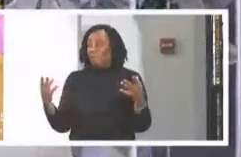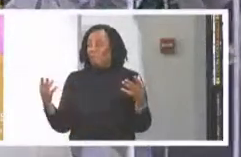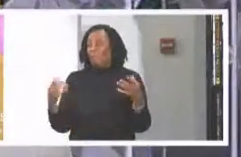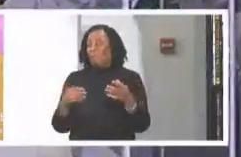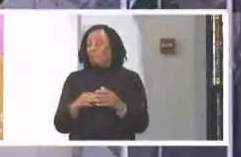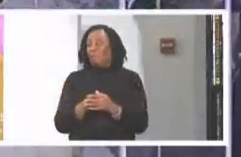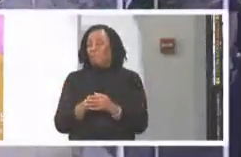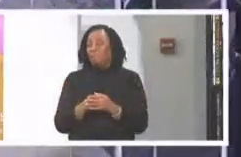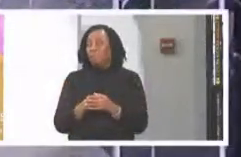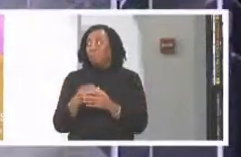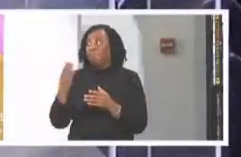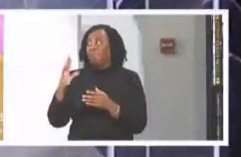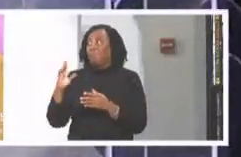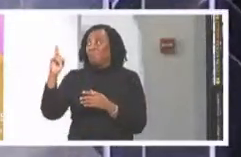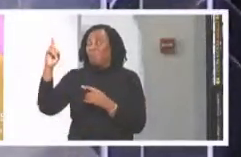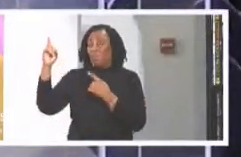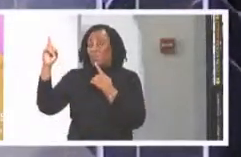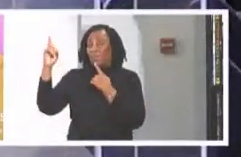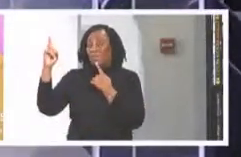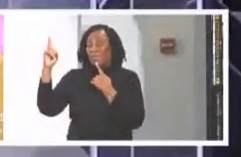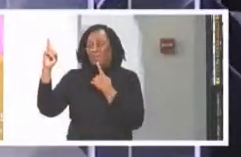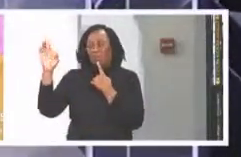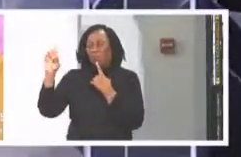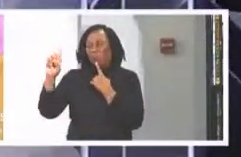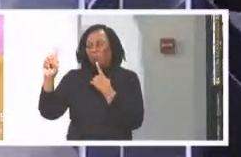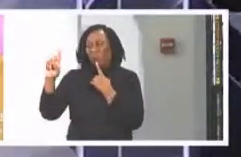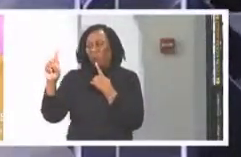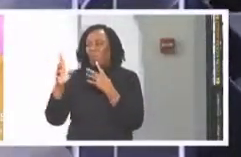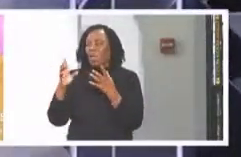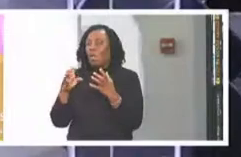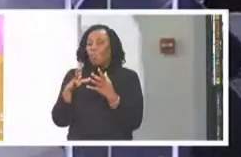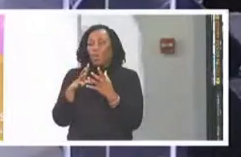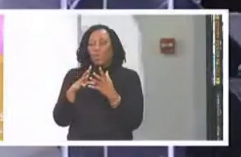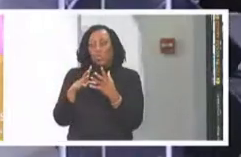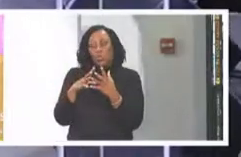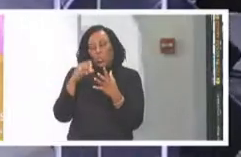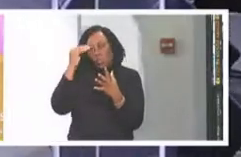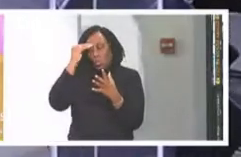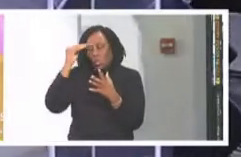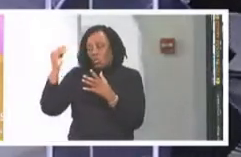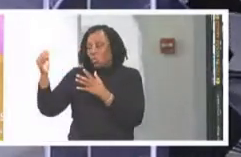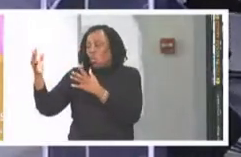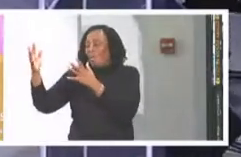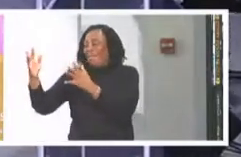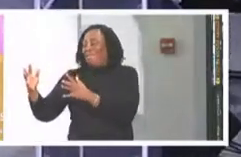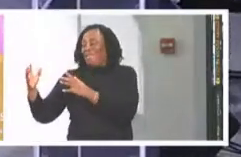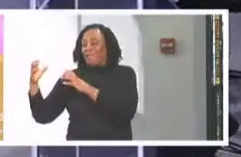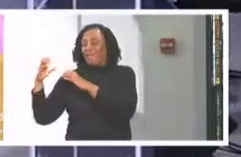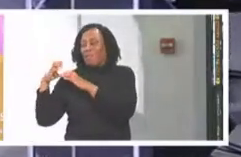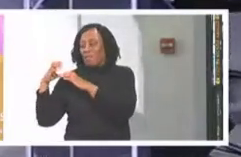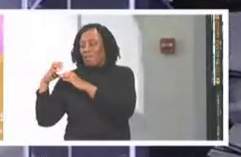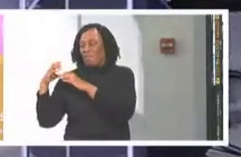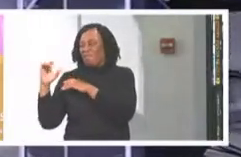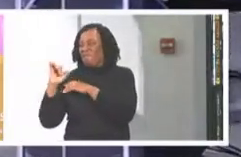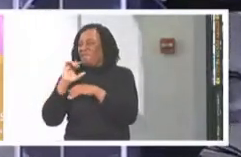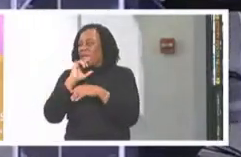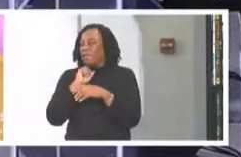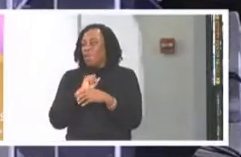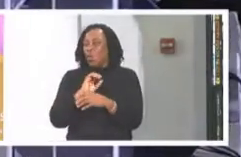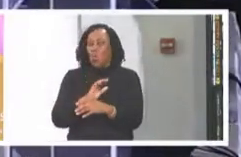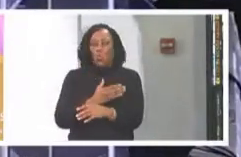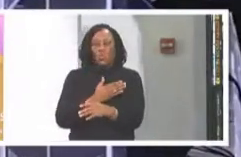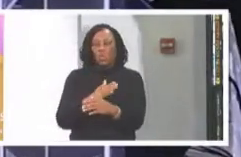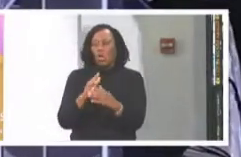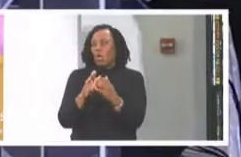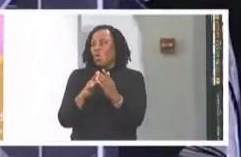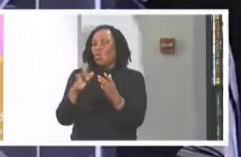God says, no, no. I want you to learn to lay your burdens down, as they used to sing. Glory, glory, hallelujah. When